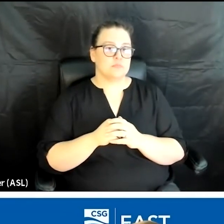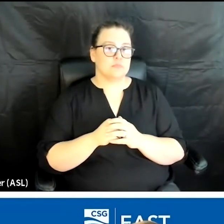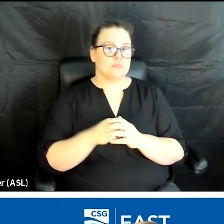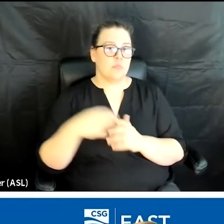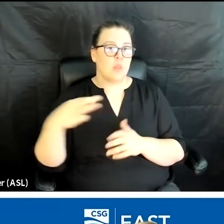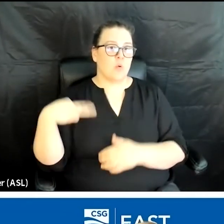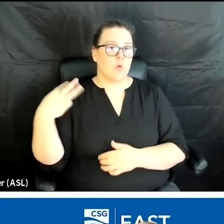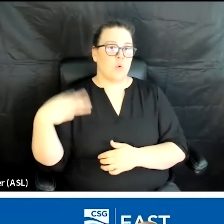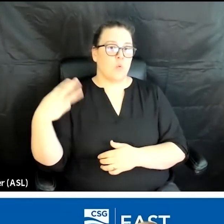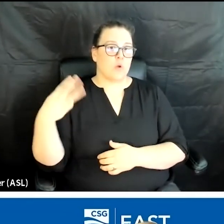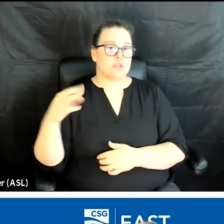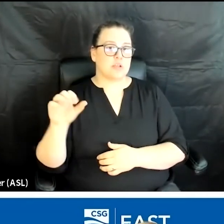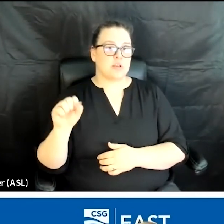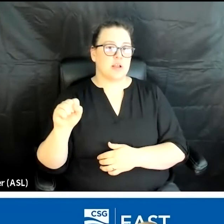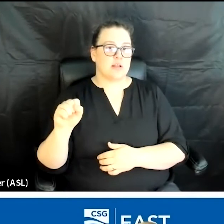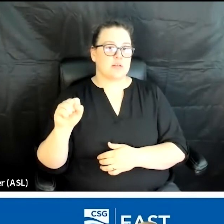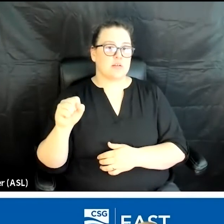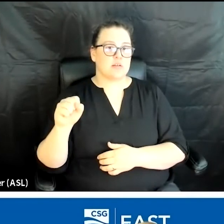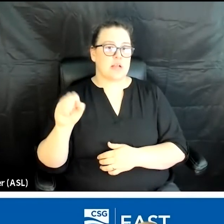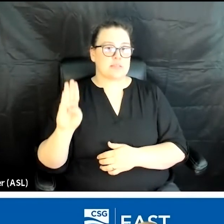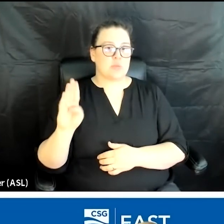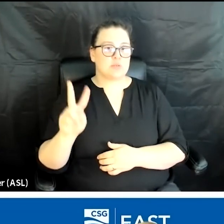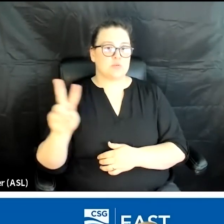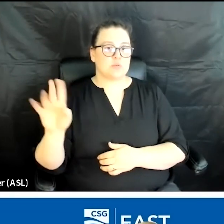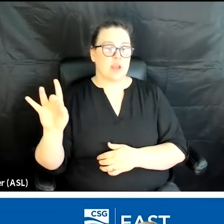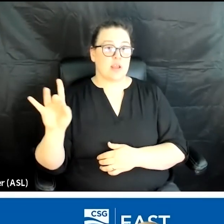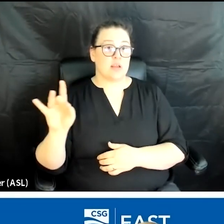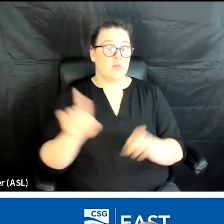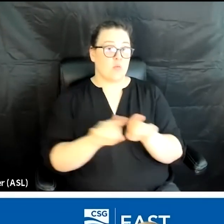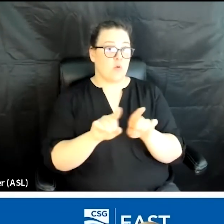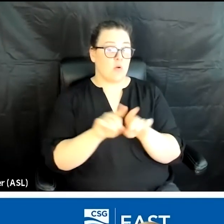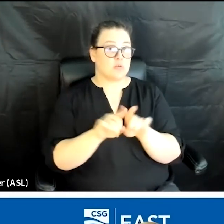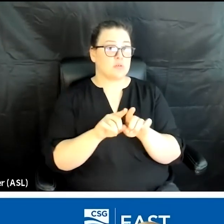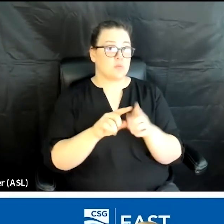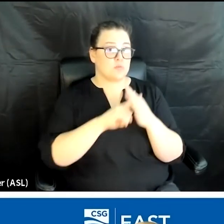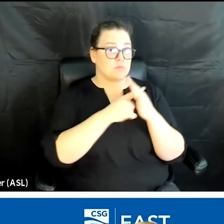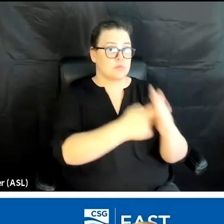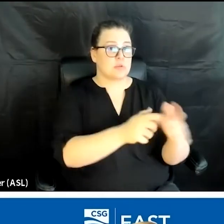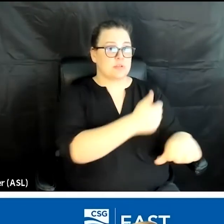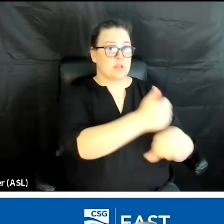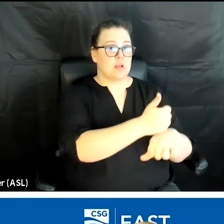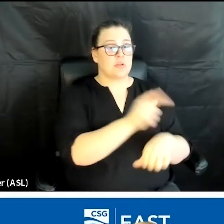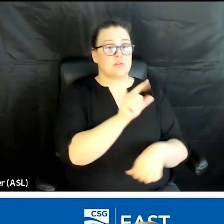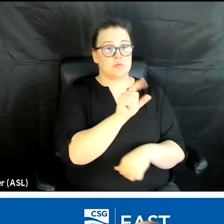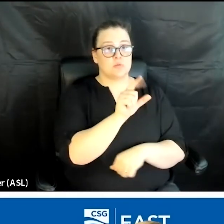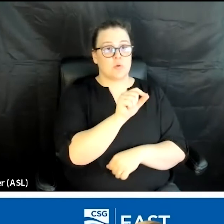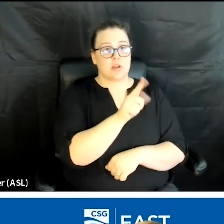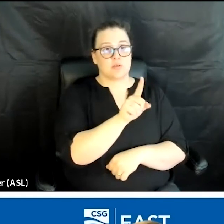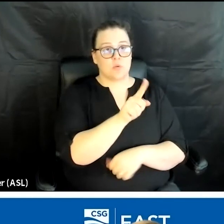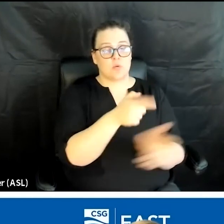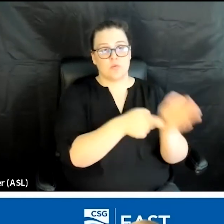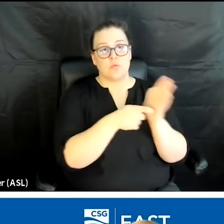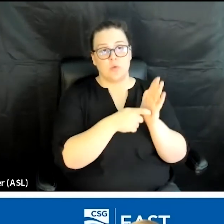SB 228, also enacted in 2021, requires training on health